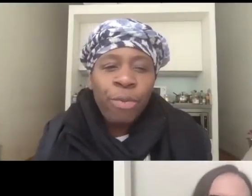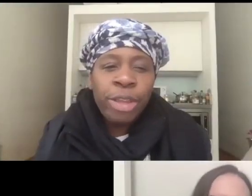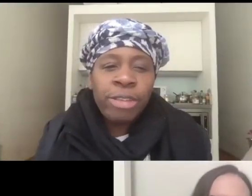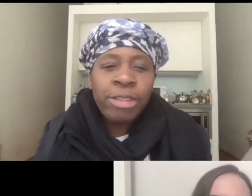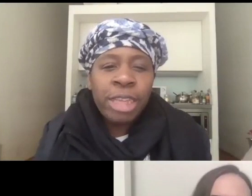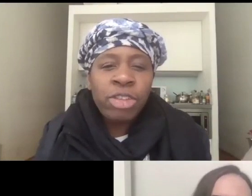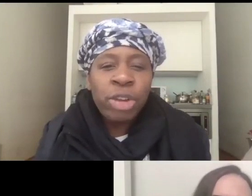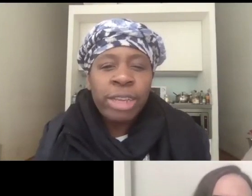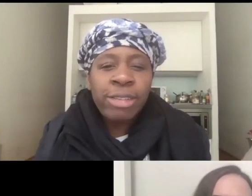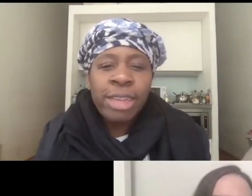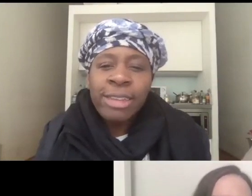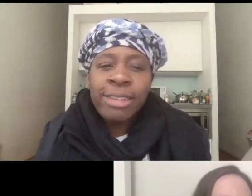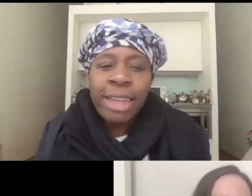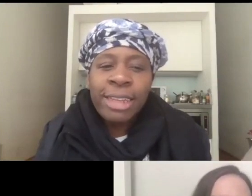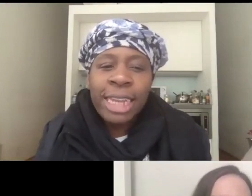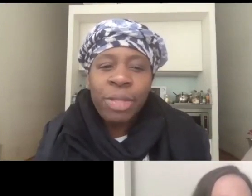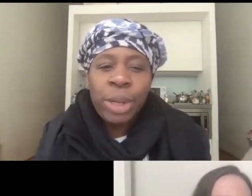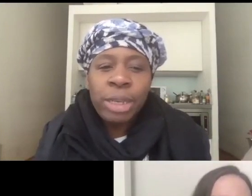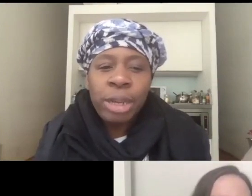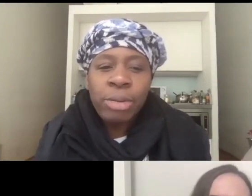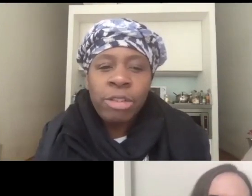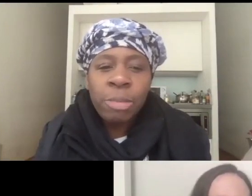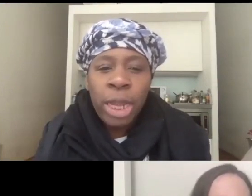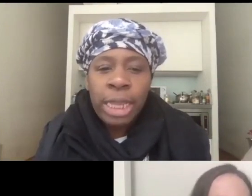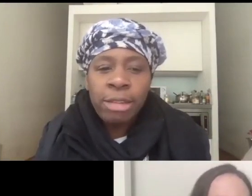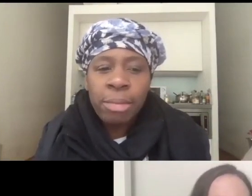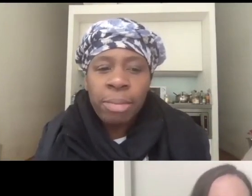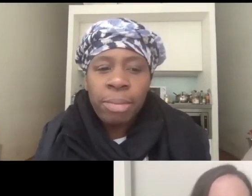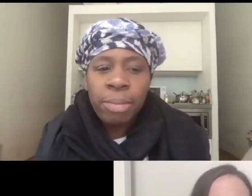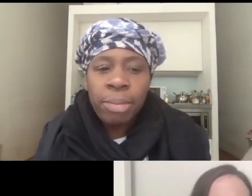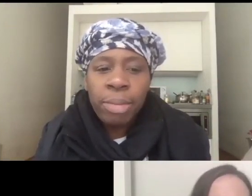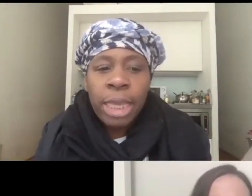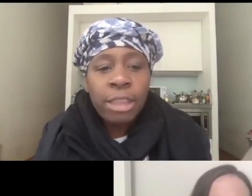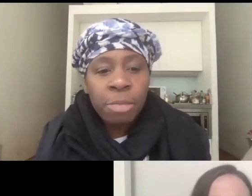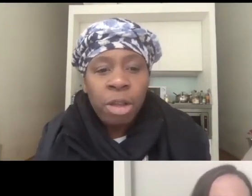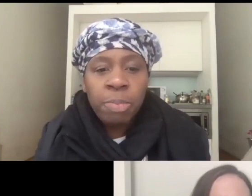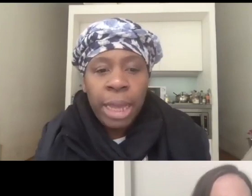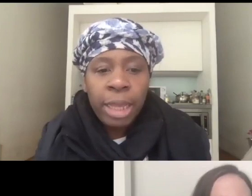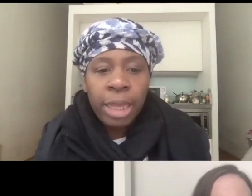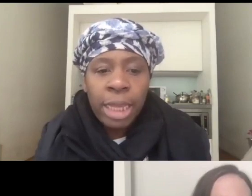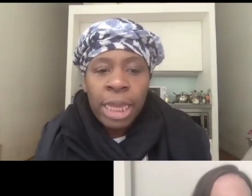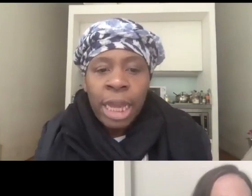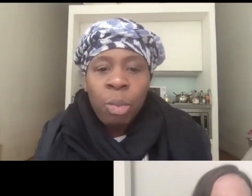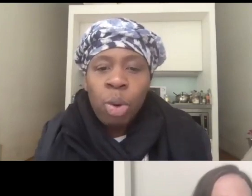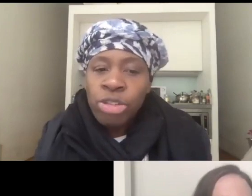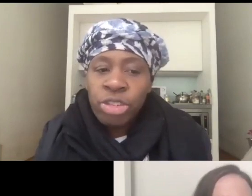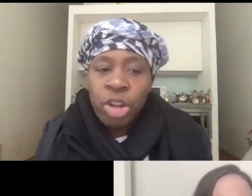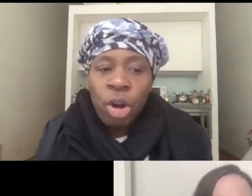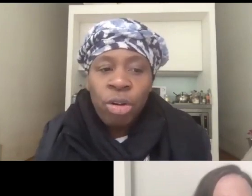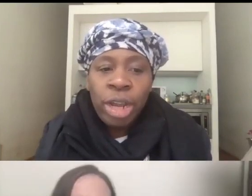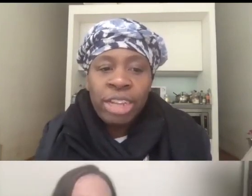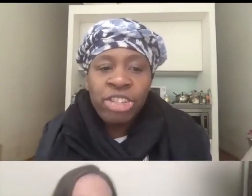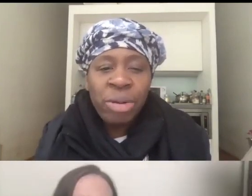the office and sees Trace standing at the window, smiling at him. He smiles back and watches